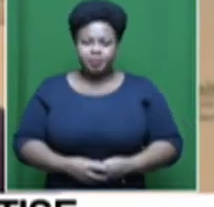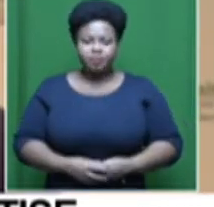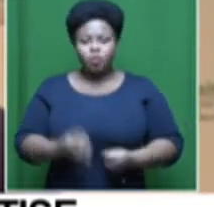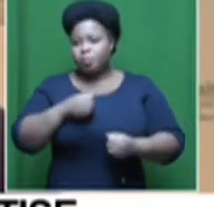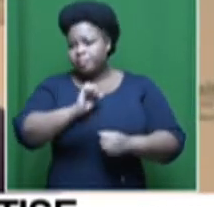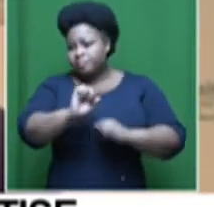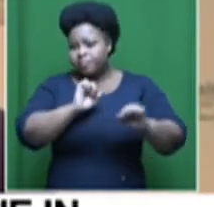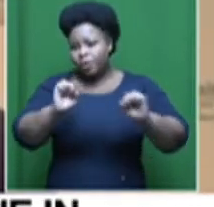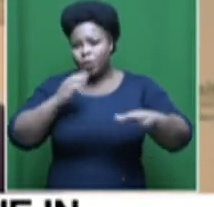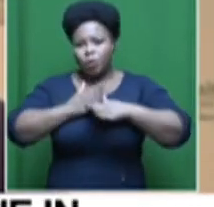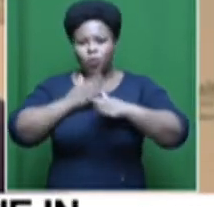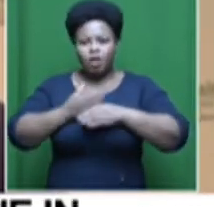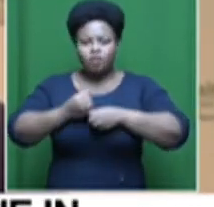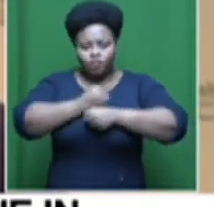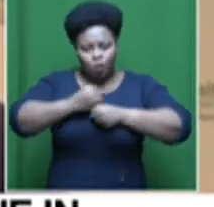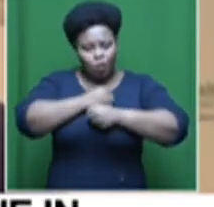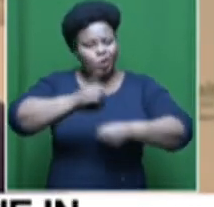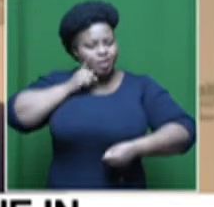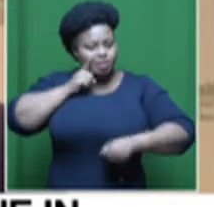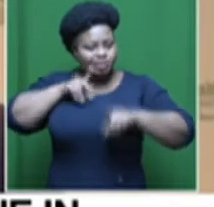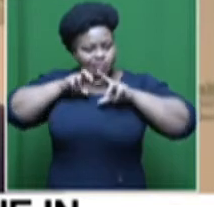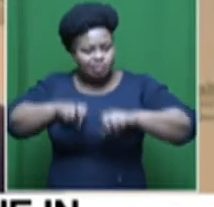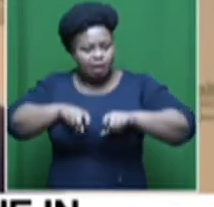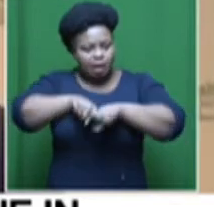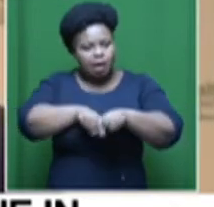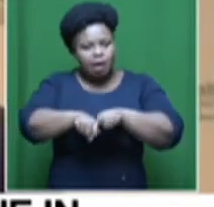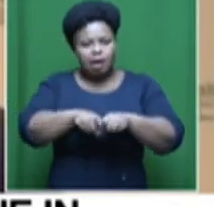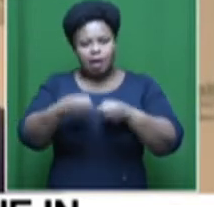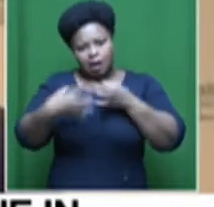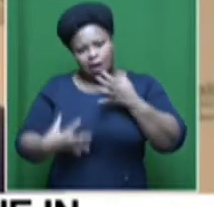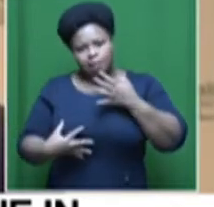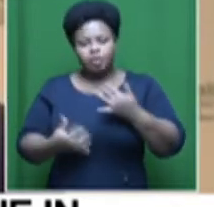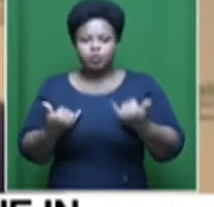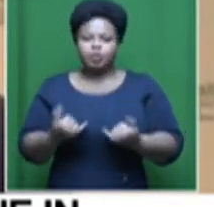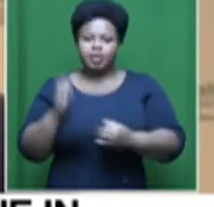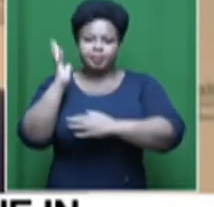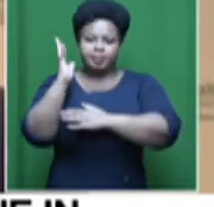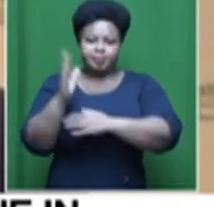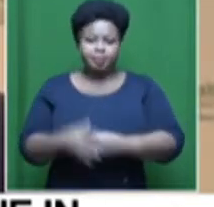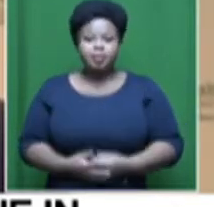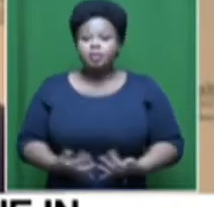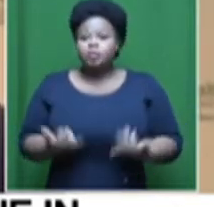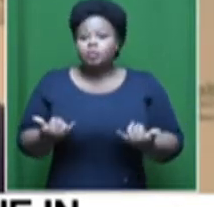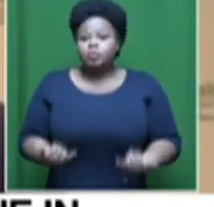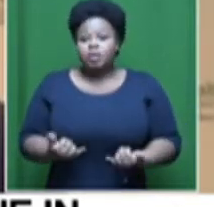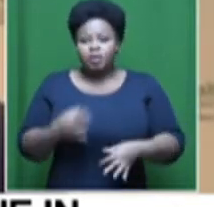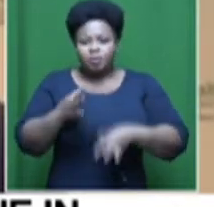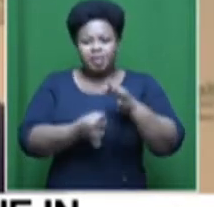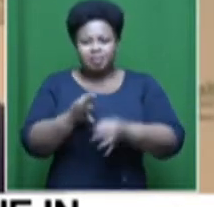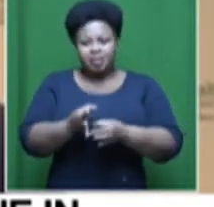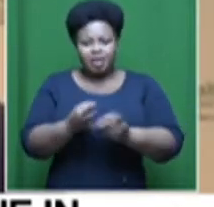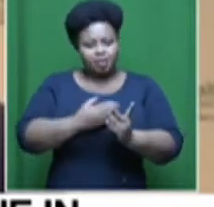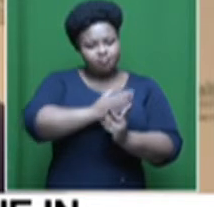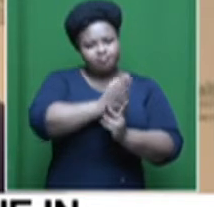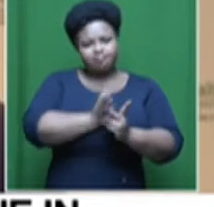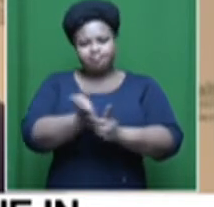trials that they've been involved in. The purpose of this discussion is basically twofold: to get